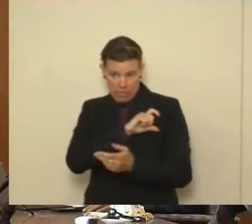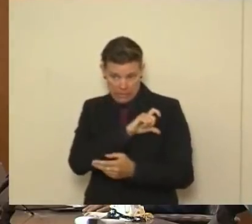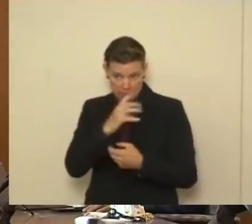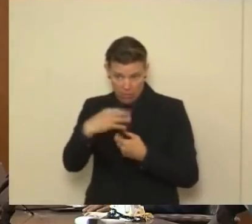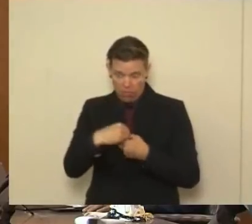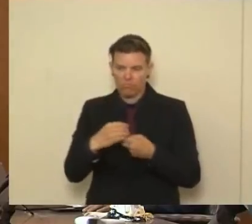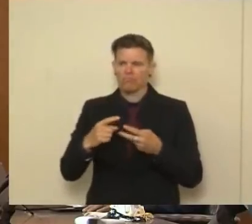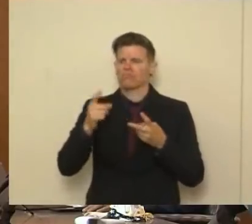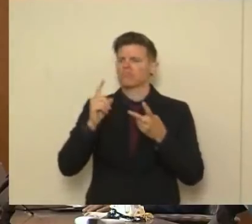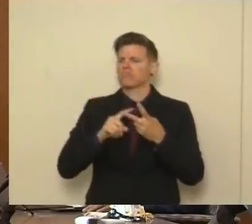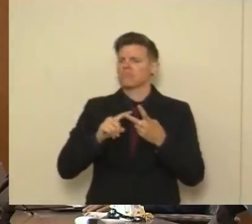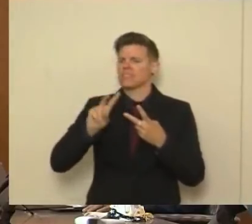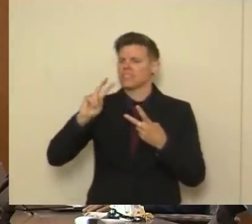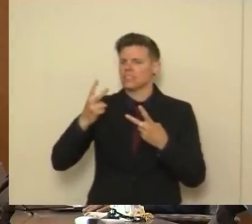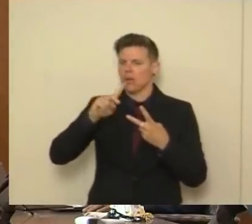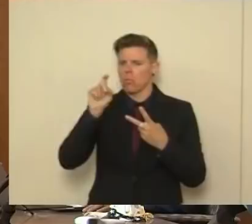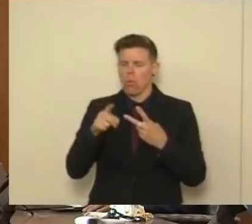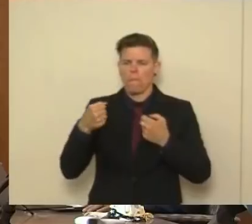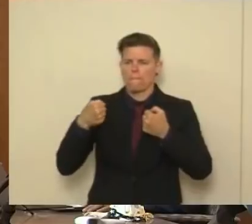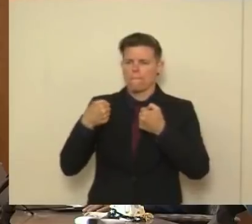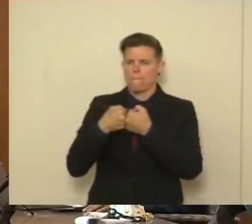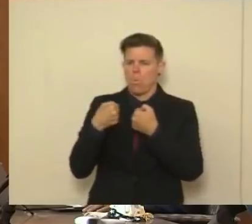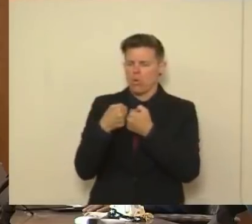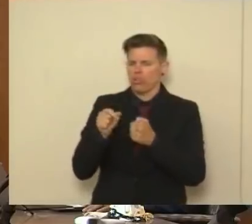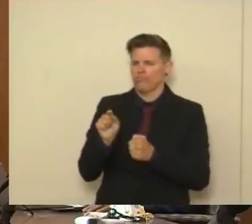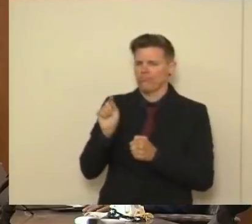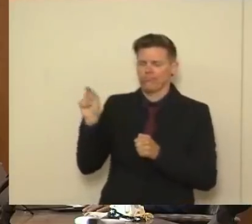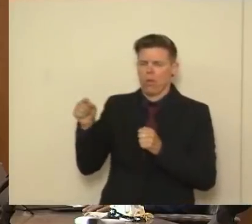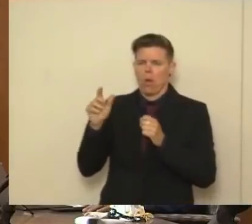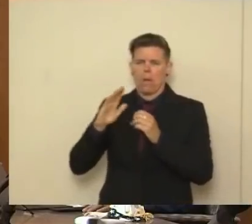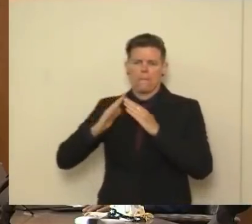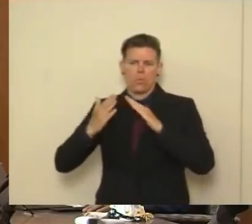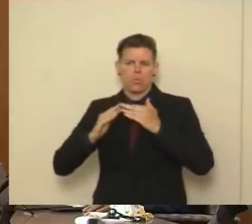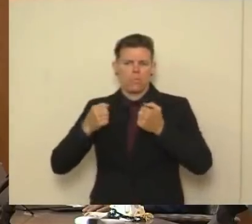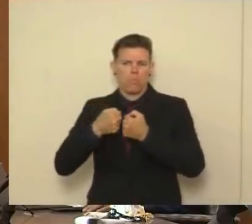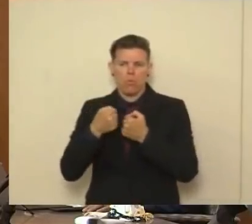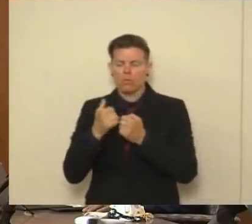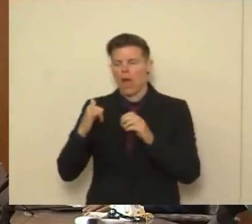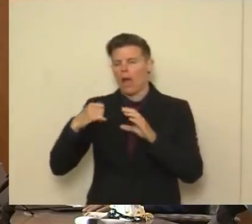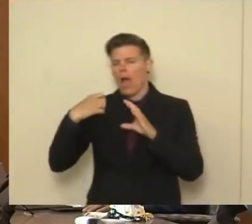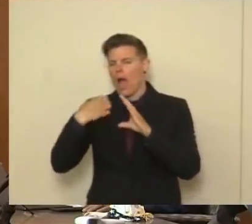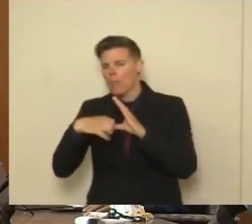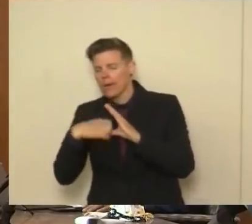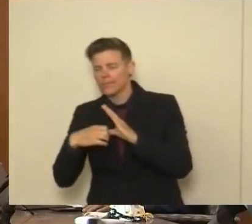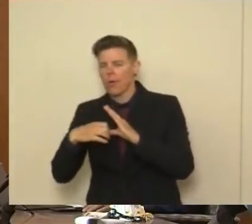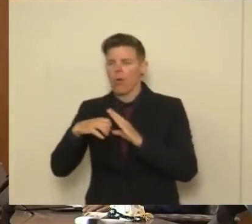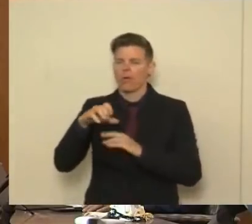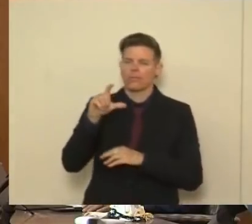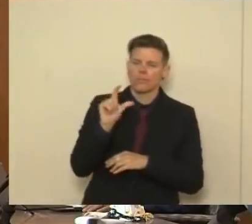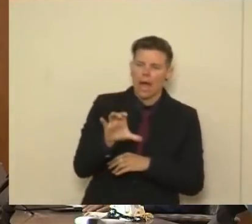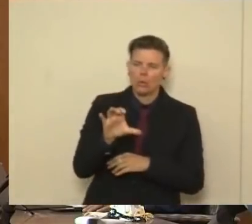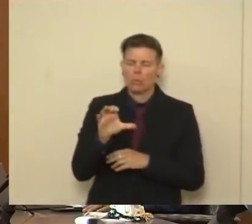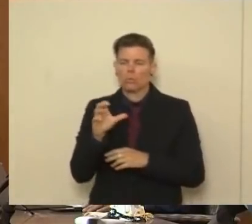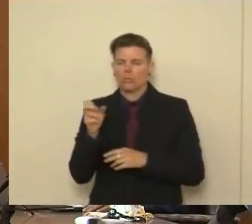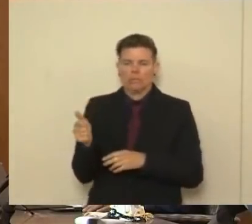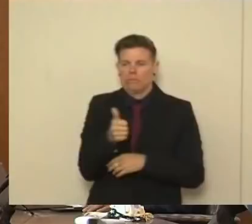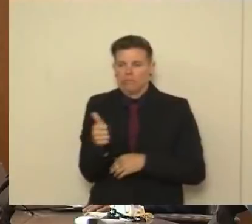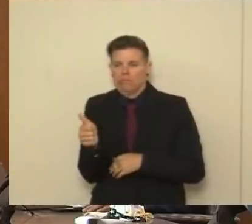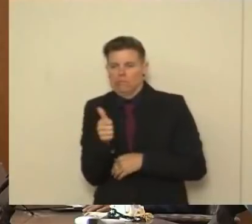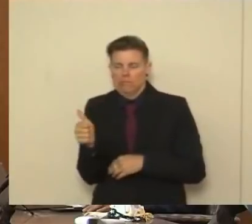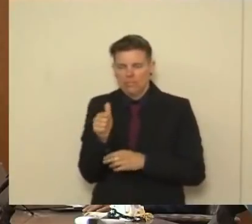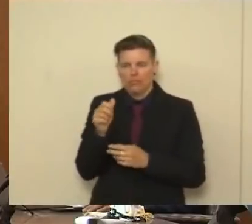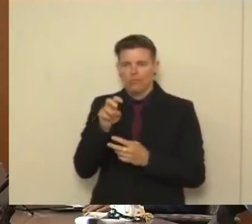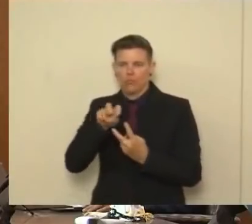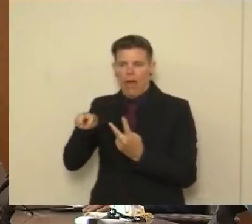communities exempt if they perhaps live in El Paso and work in Las Cruces, or vice versa, or if people are going to